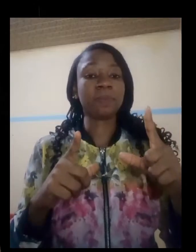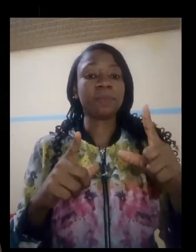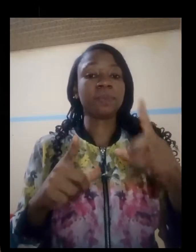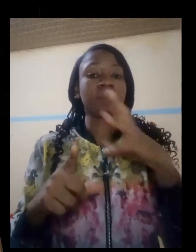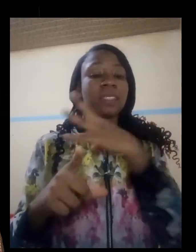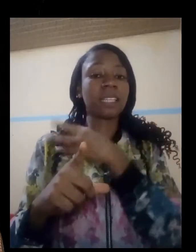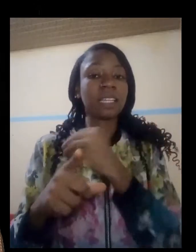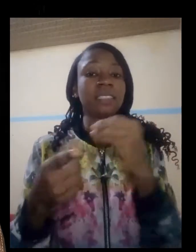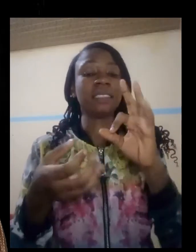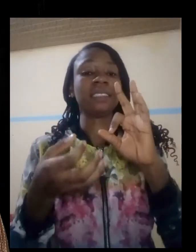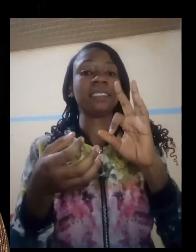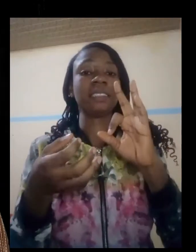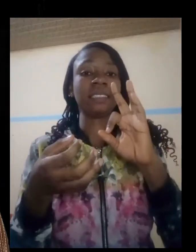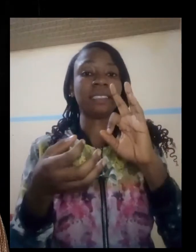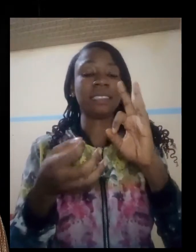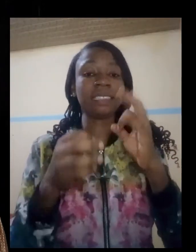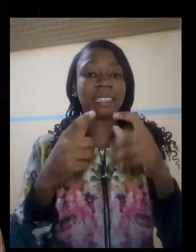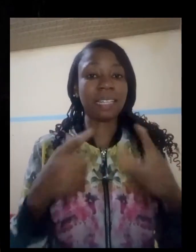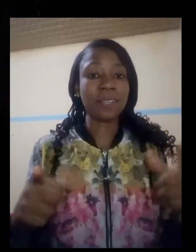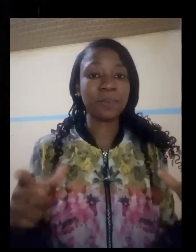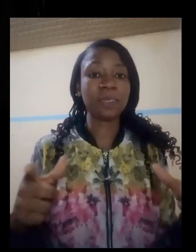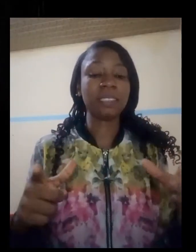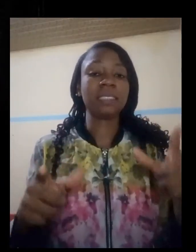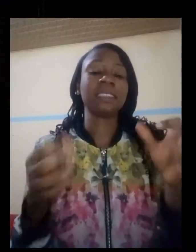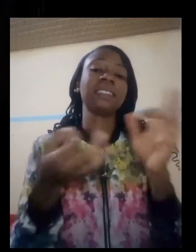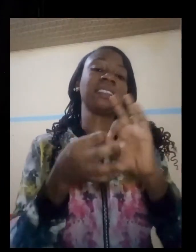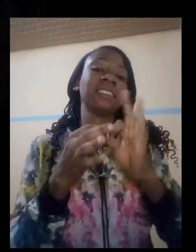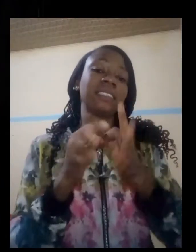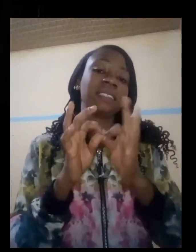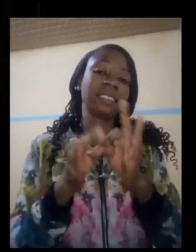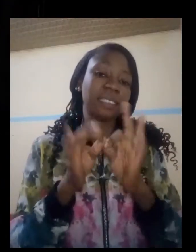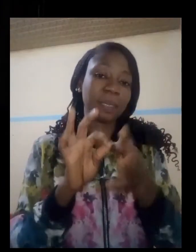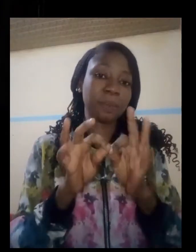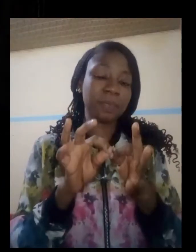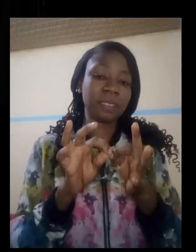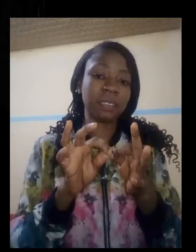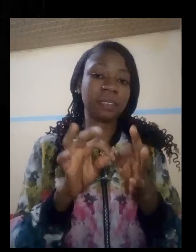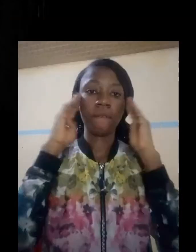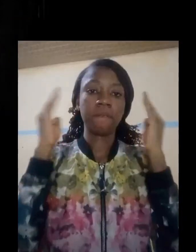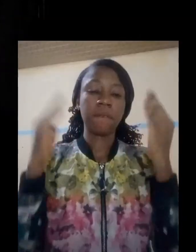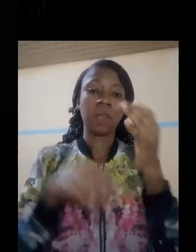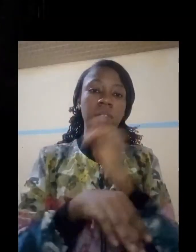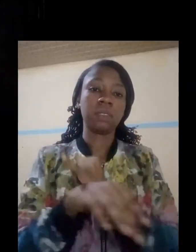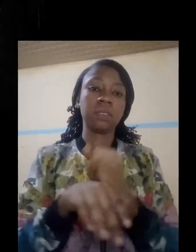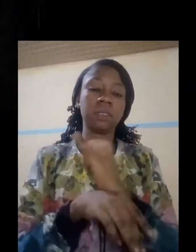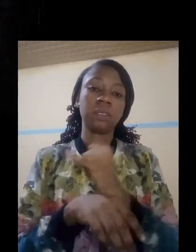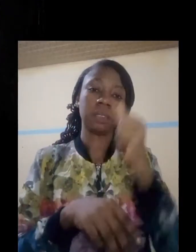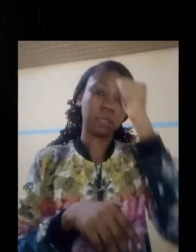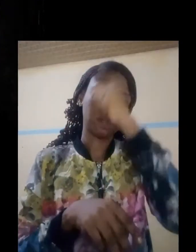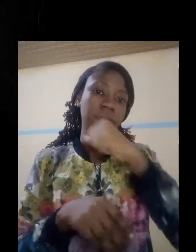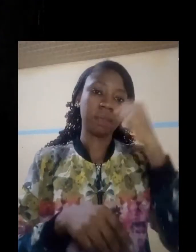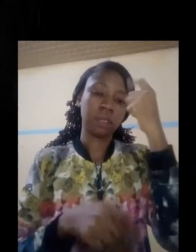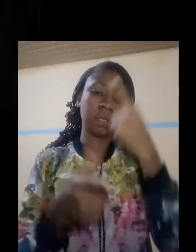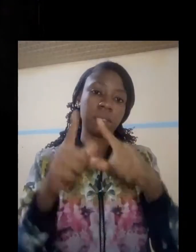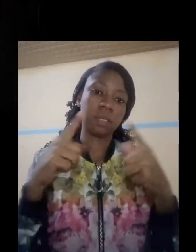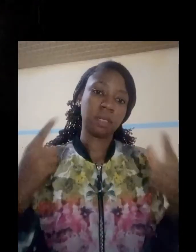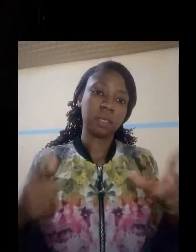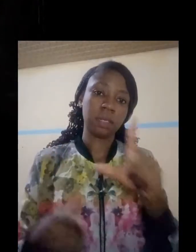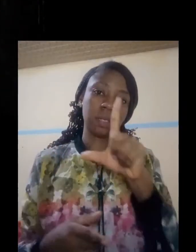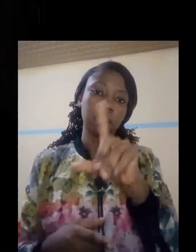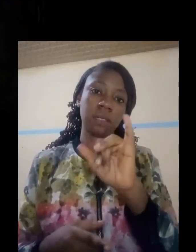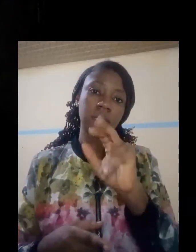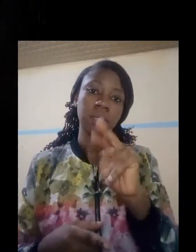interpreters has to be designed to focus on indigenous African sign linguistics and